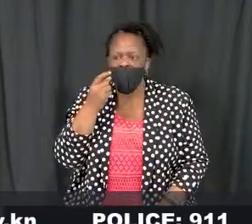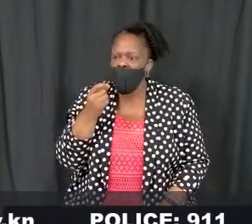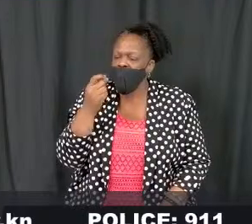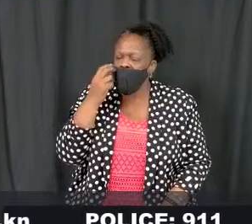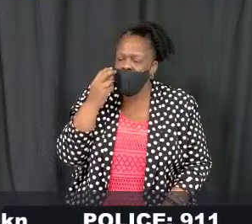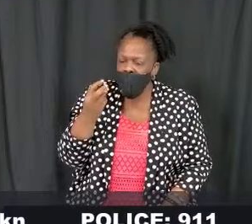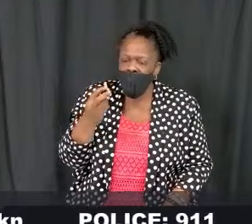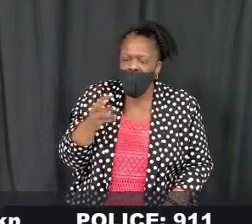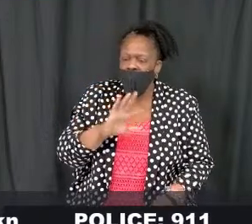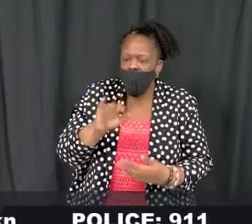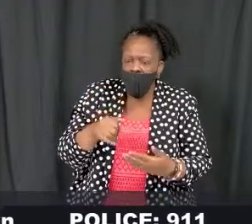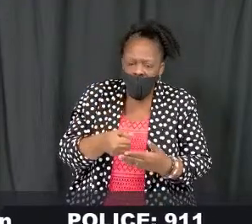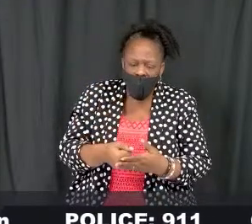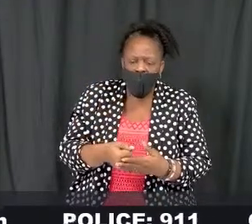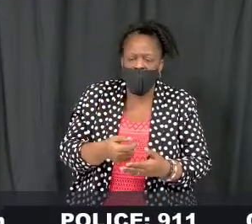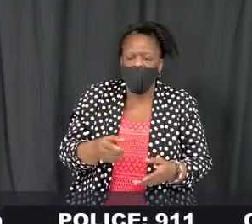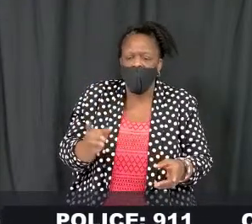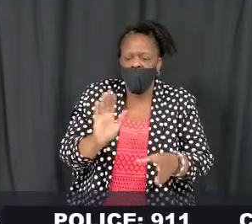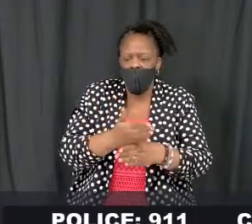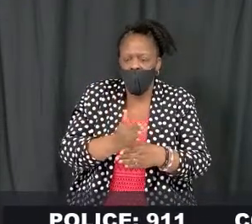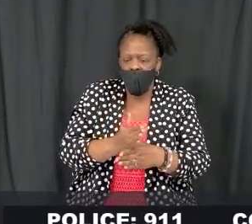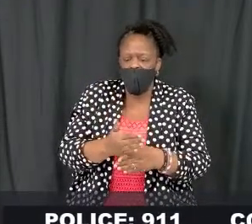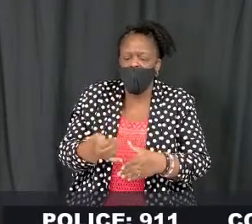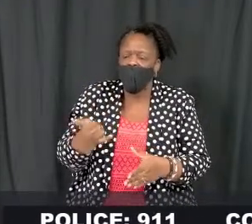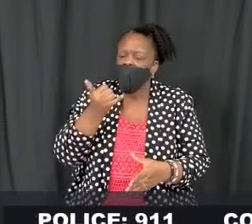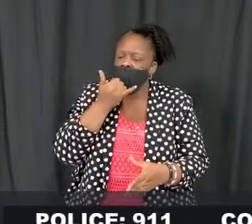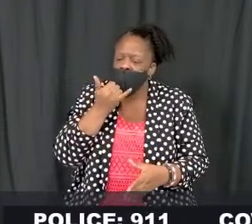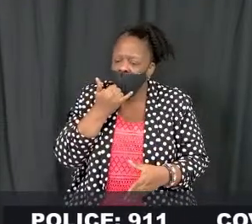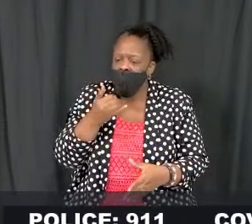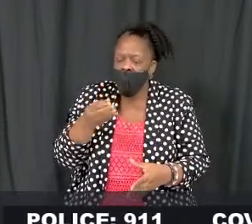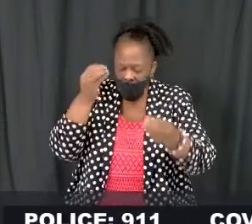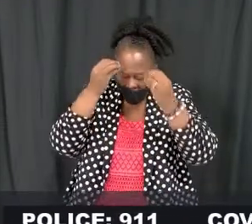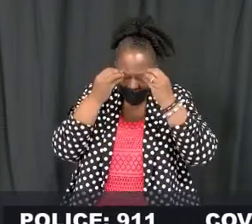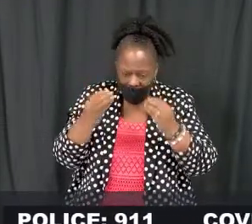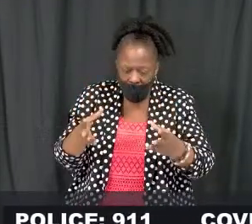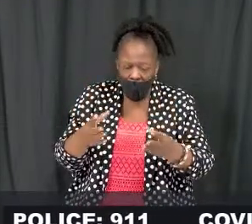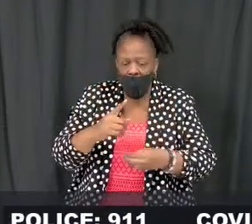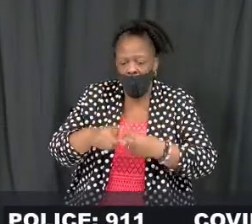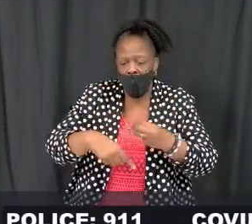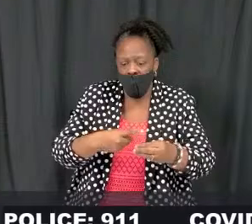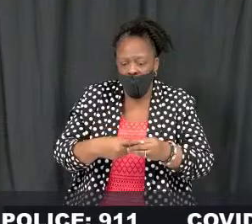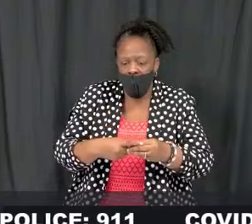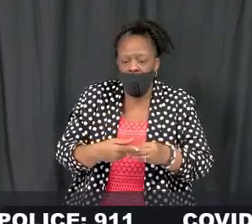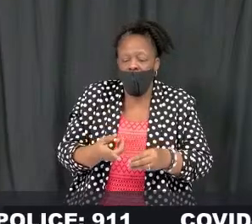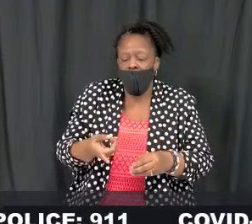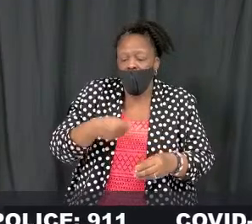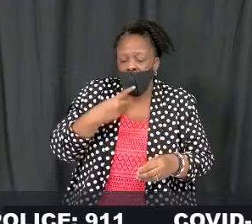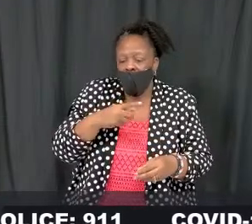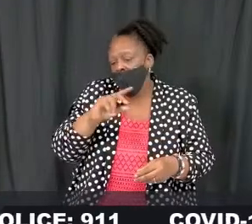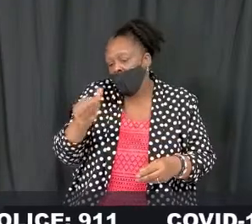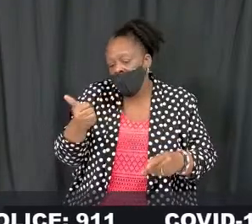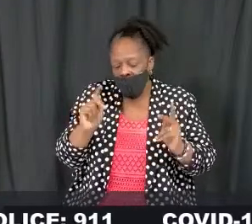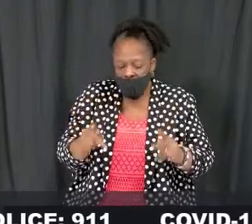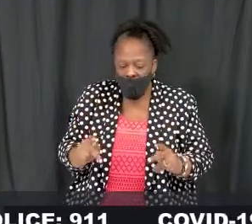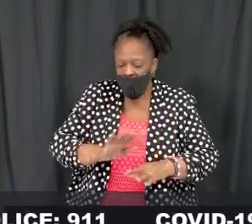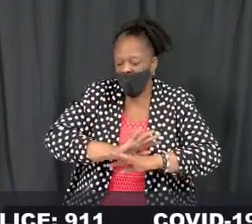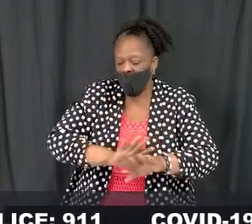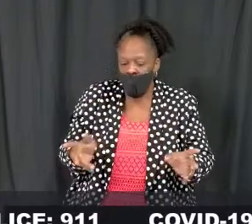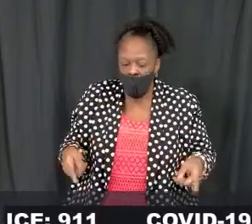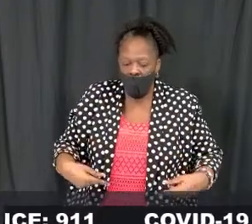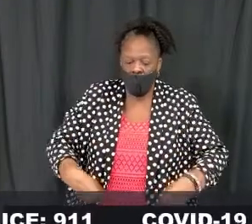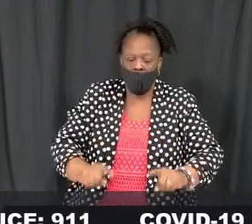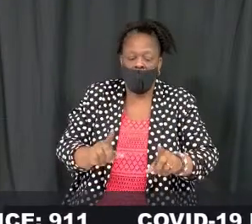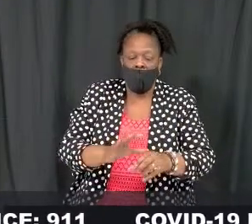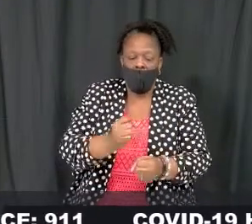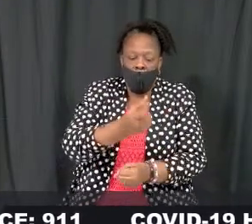news and false information about the vaccines and prevented others from stepping forward. It should be a wake-up call